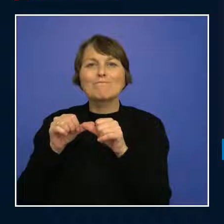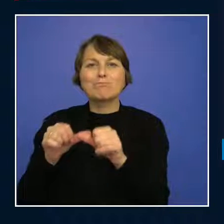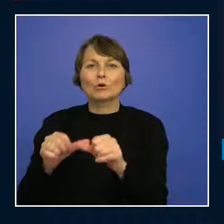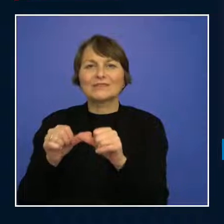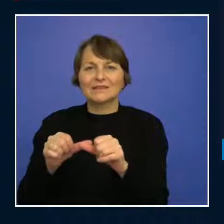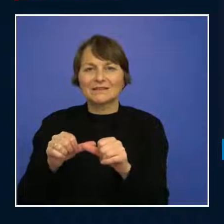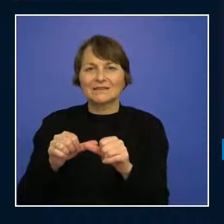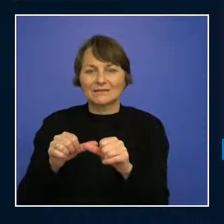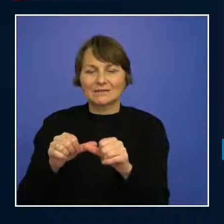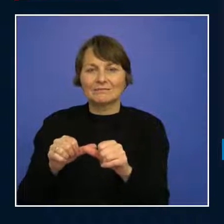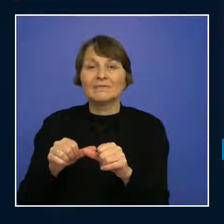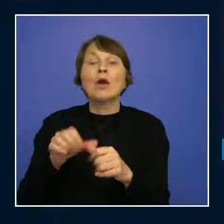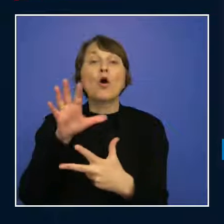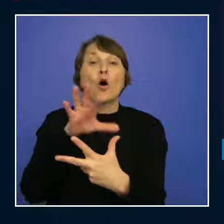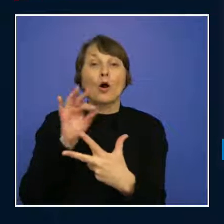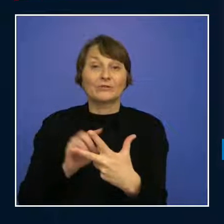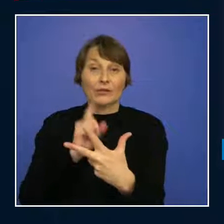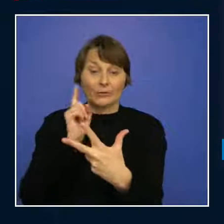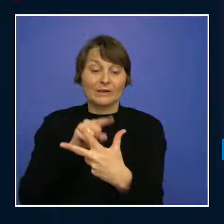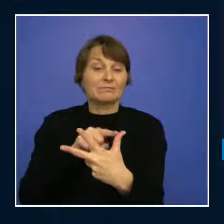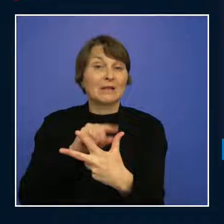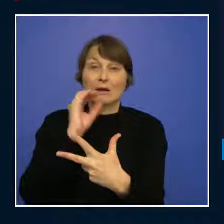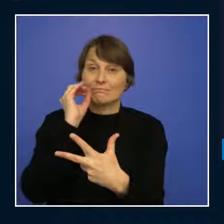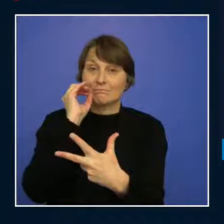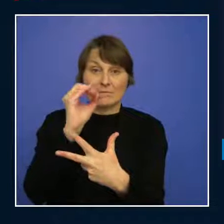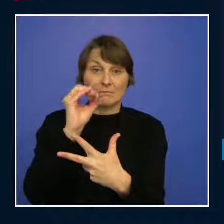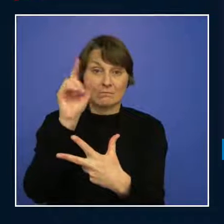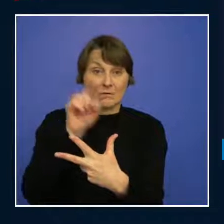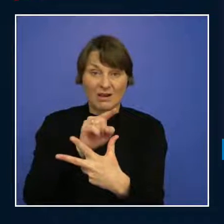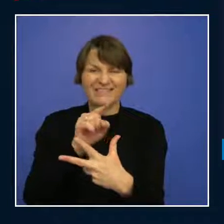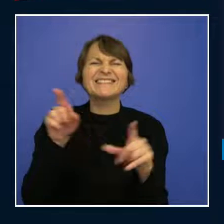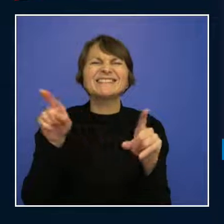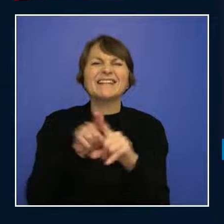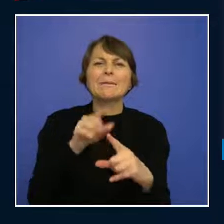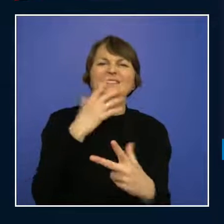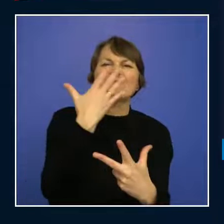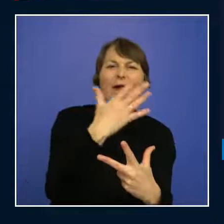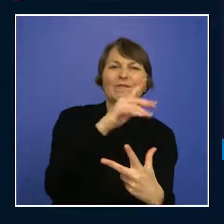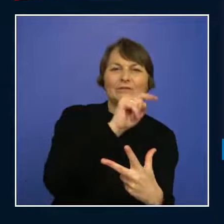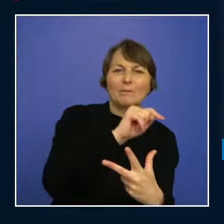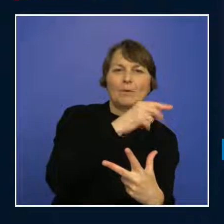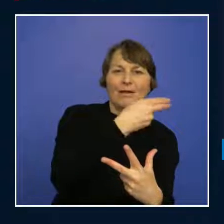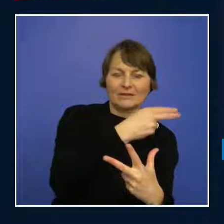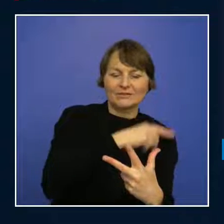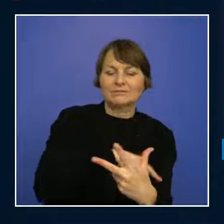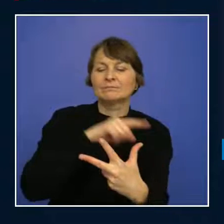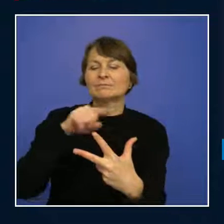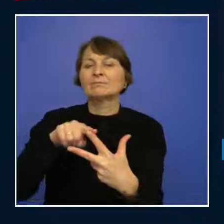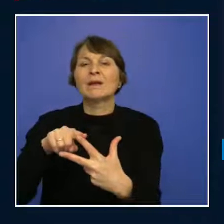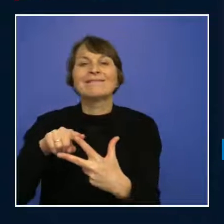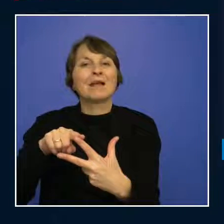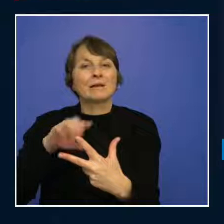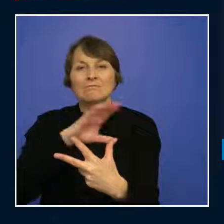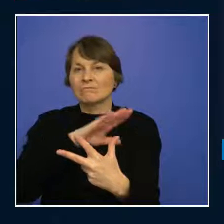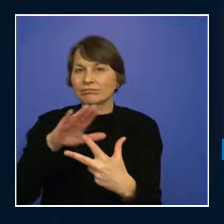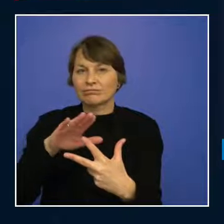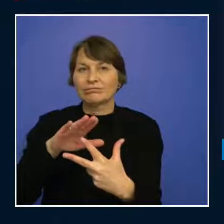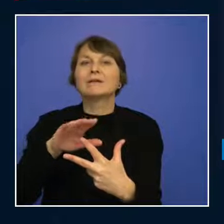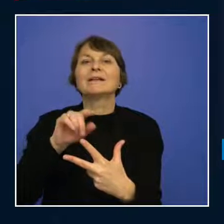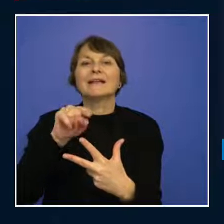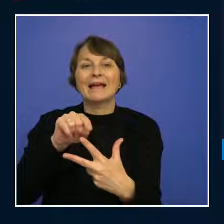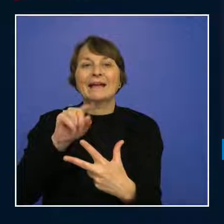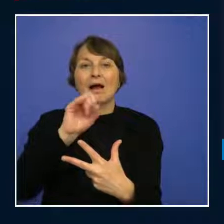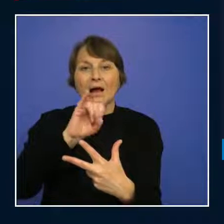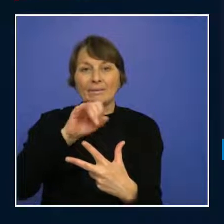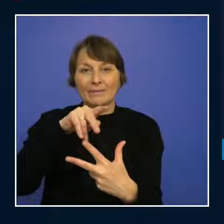You'll get none, which is actually the 5-tuple hash that I explained. You'll get client IP, which is the 2-tuple hash. And then